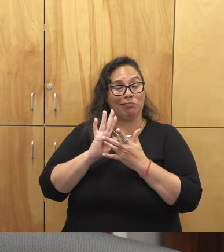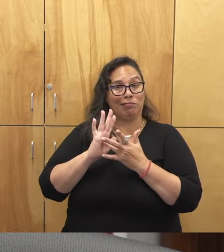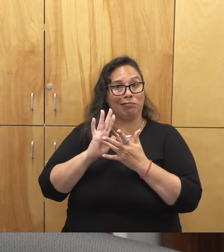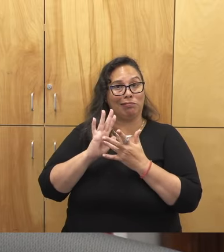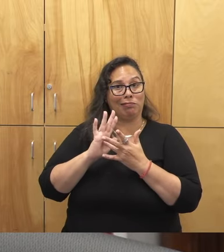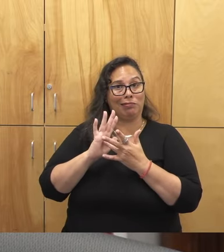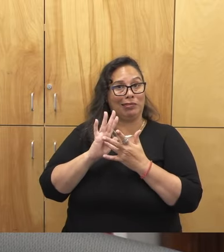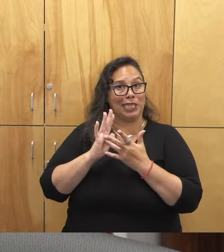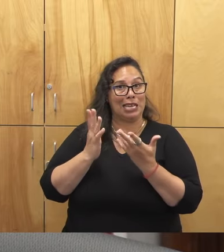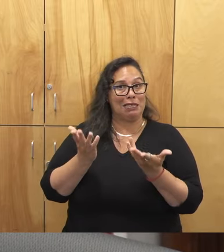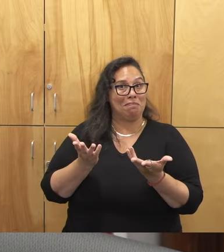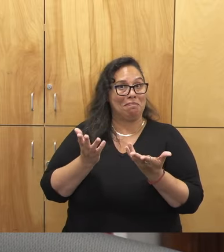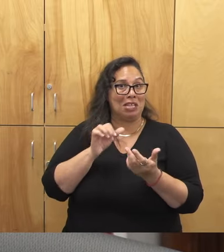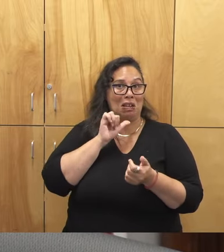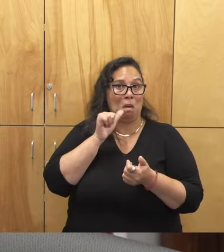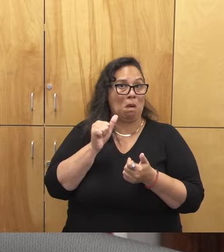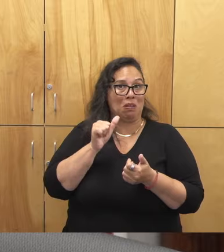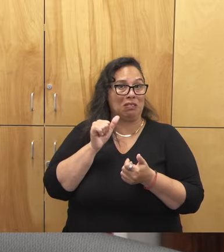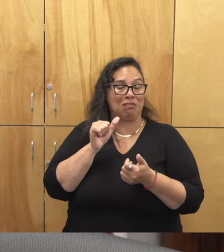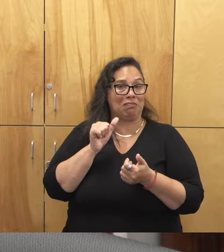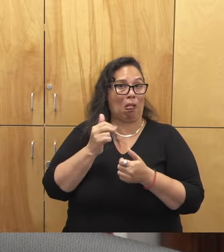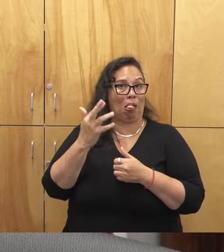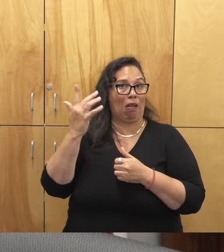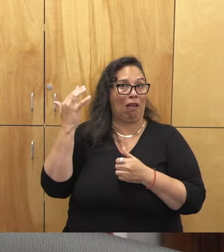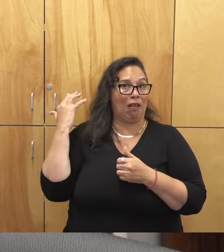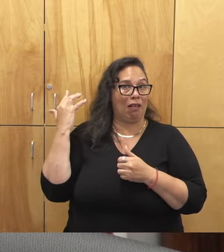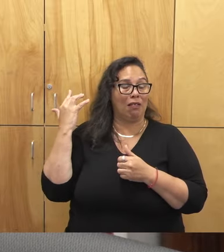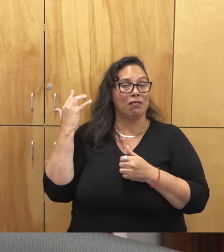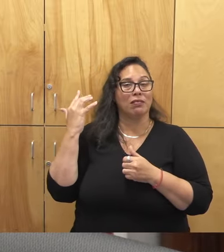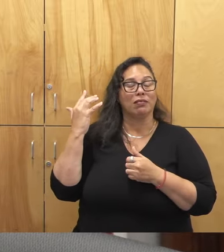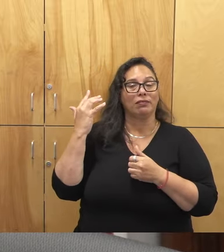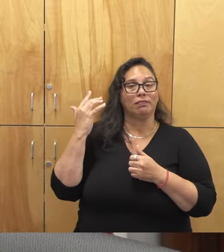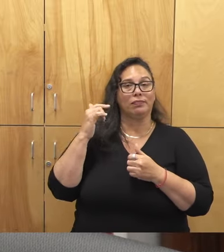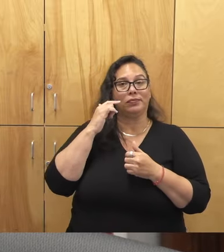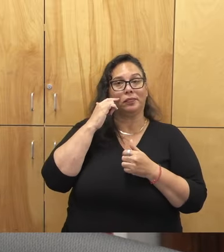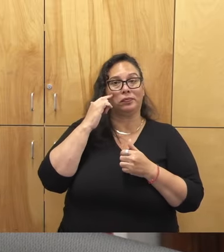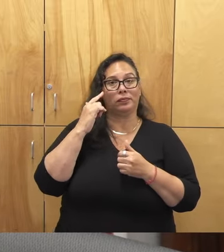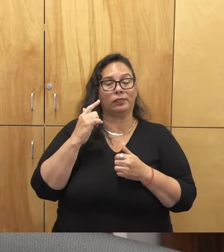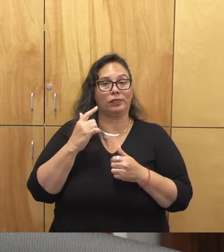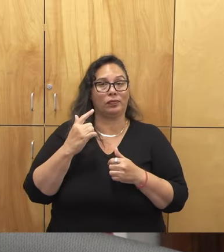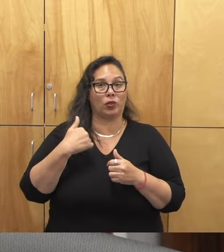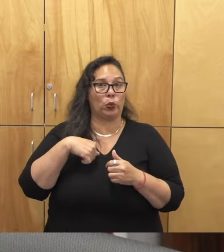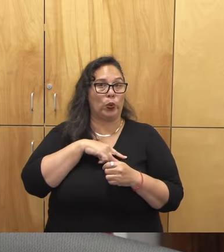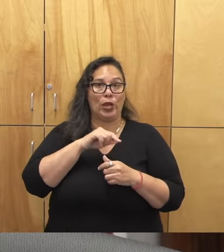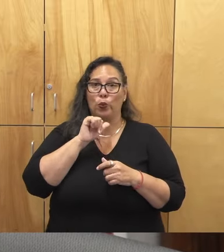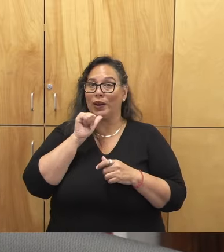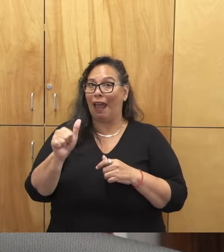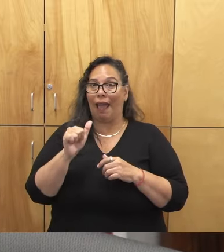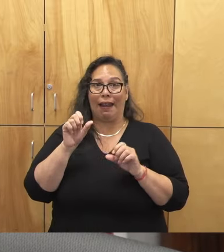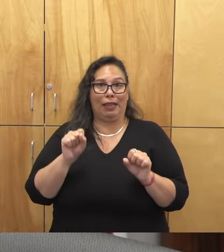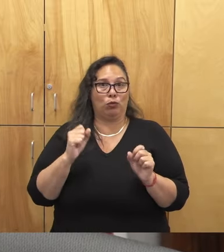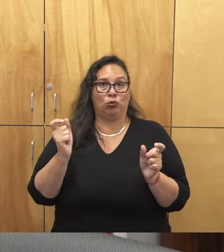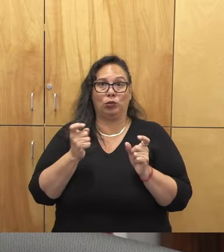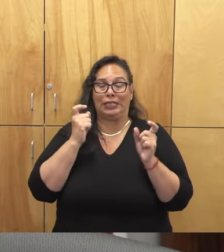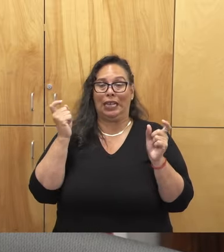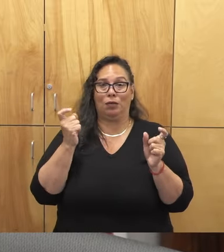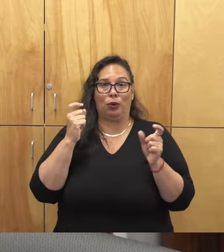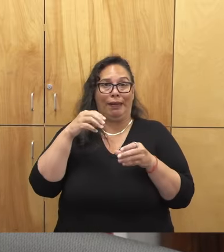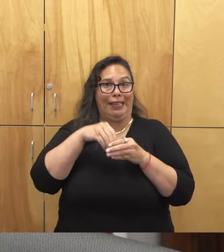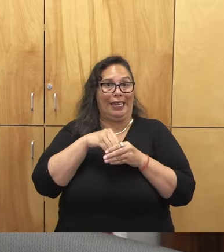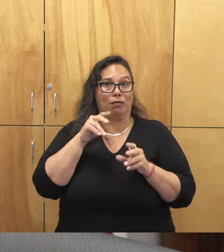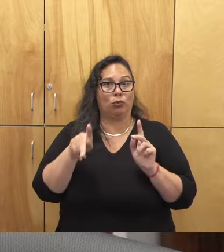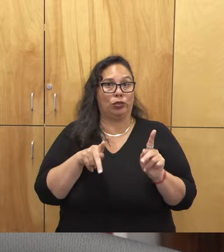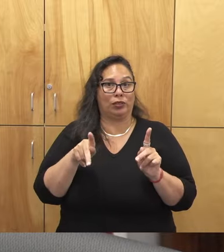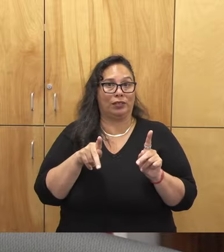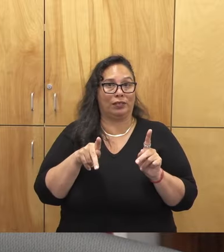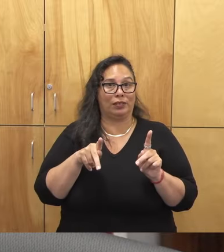And it wasn't that long ago that we were not able to celebrate graduates.